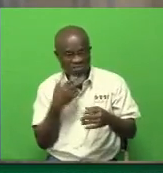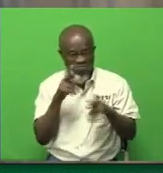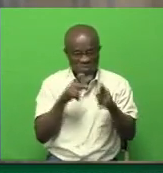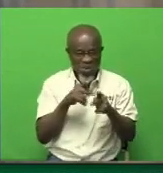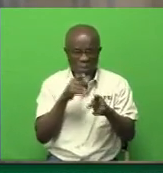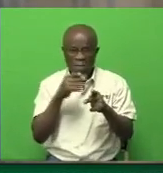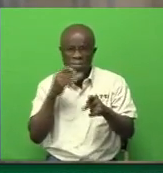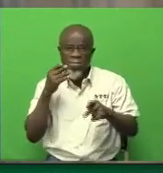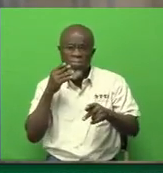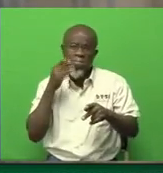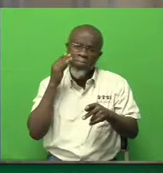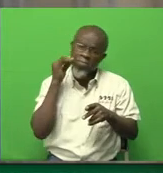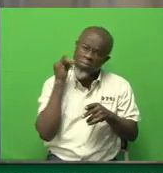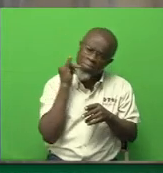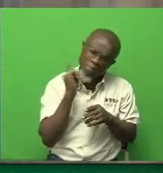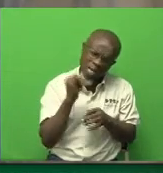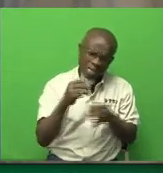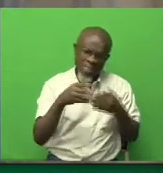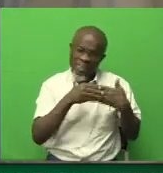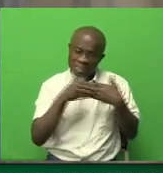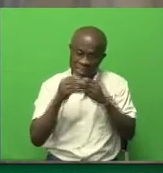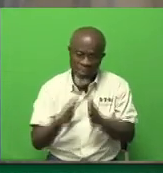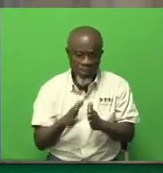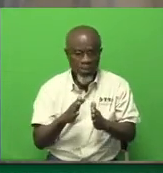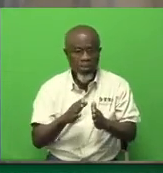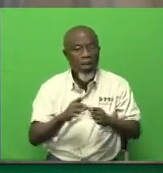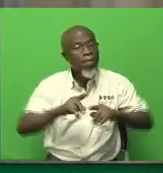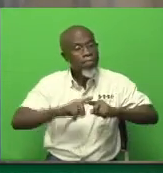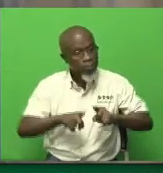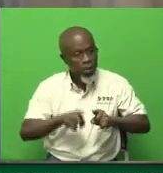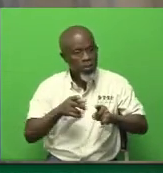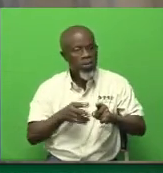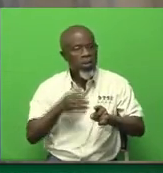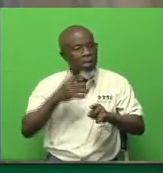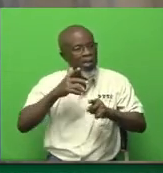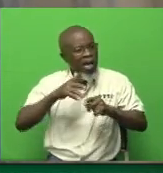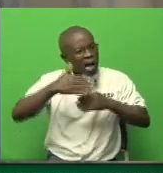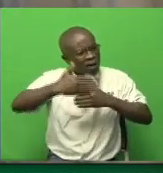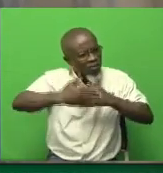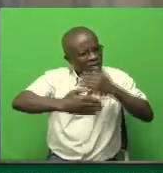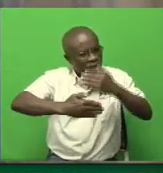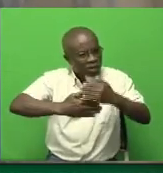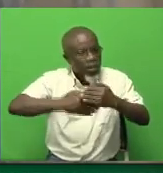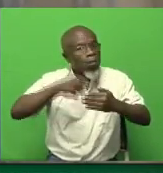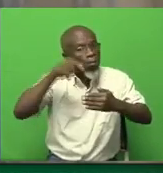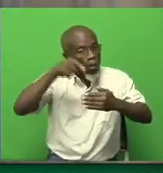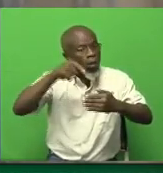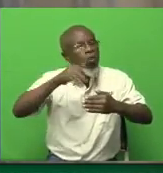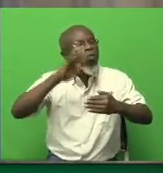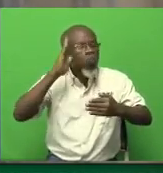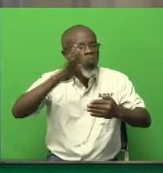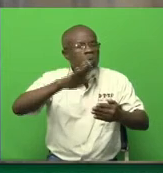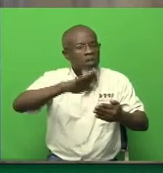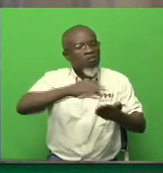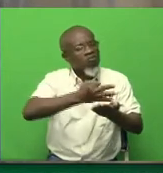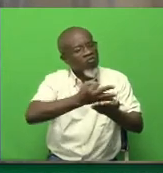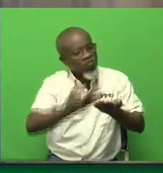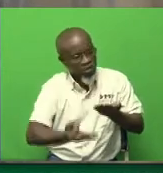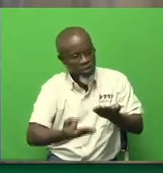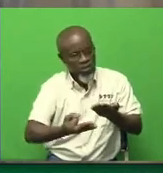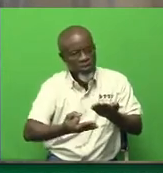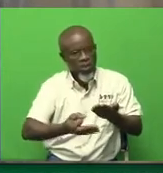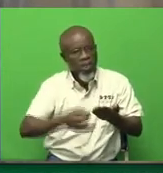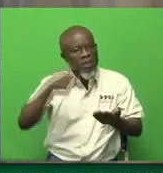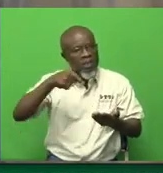they always fall excellent srinath Tobago I say to you today this government